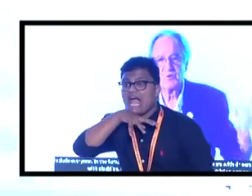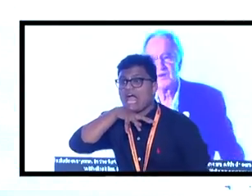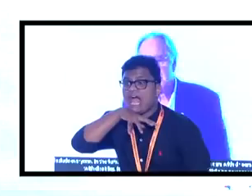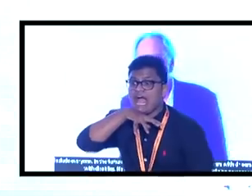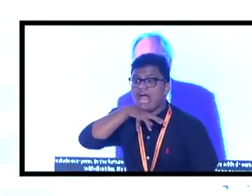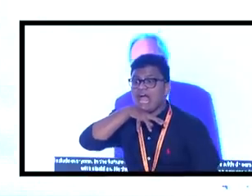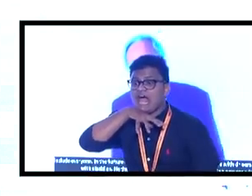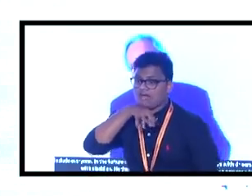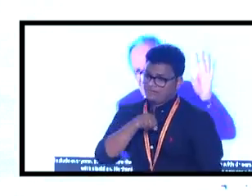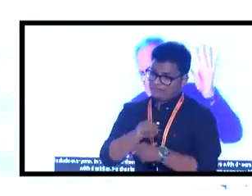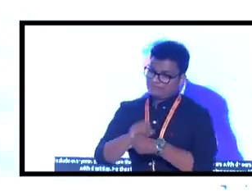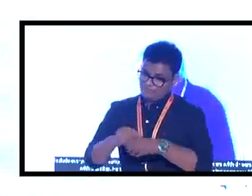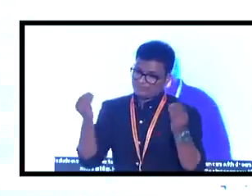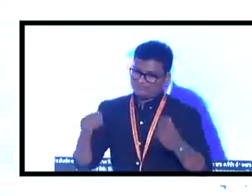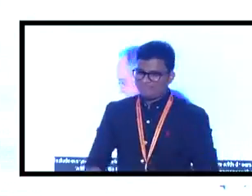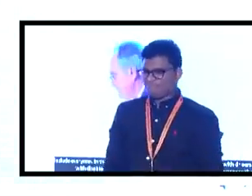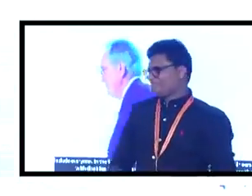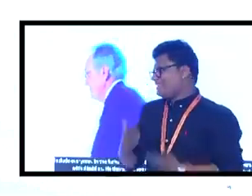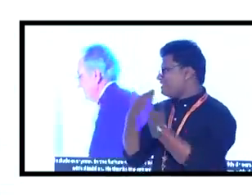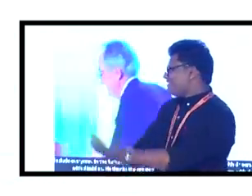Let's go to work. Let's go to work, okay? Thank you.